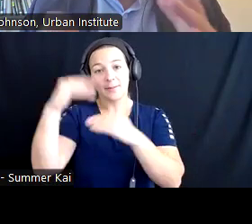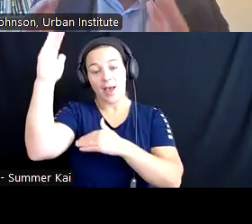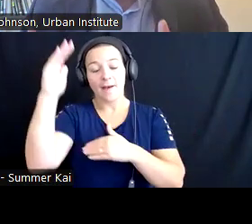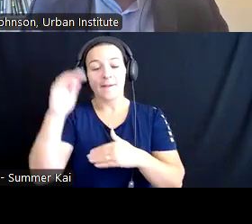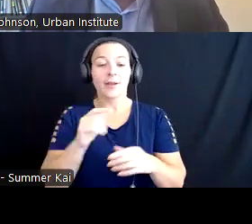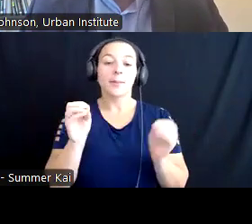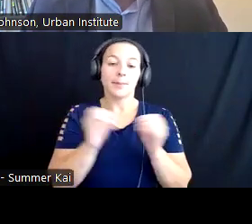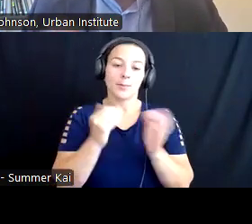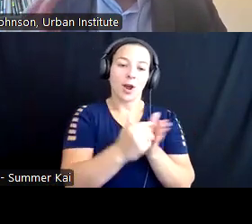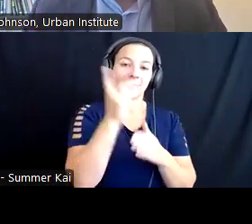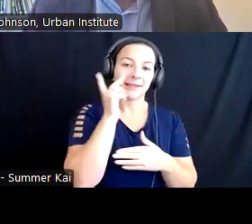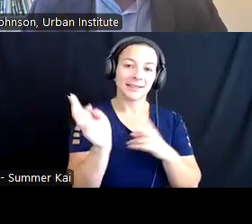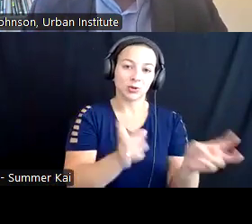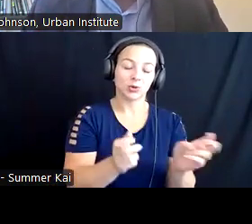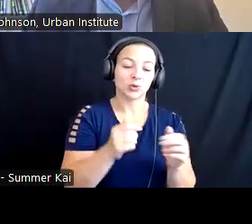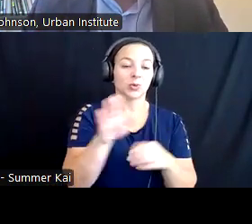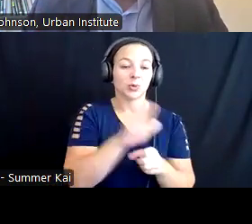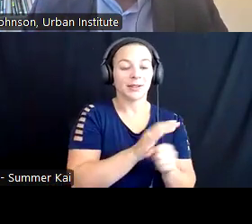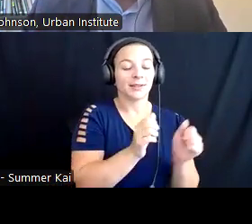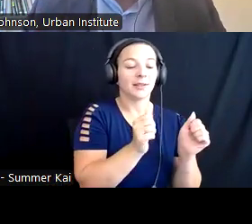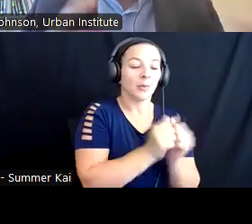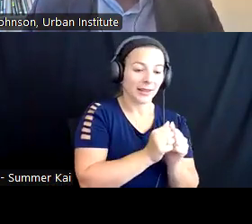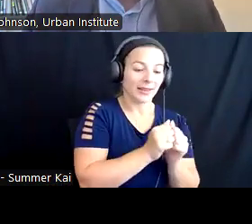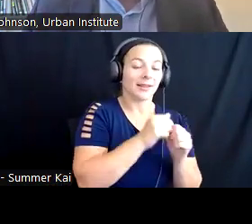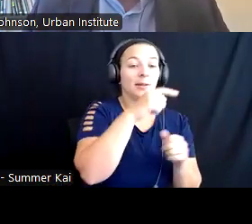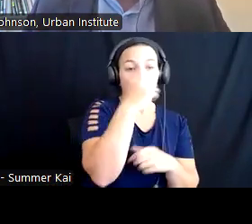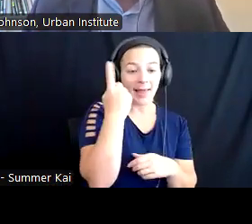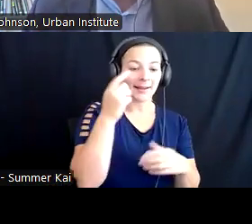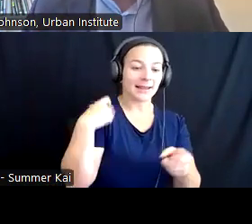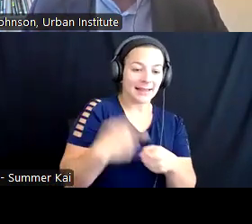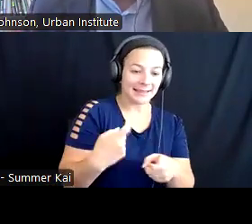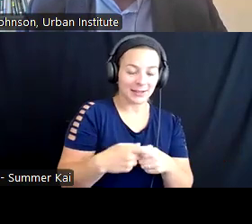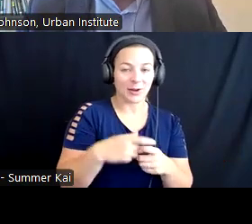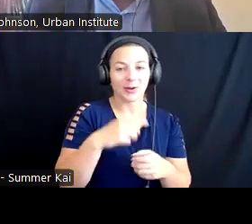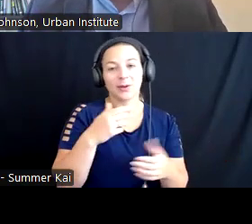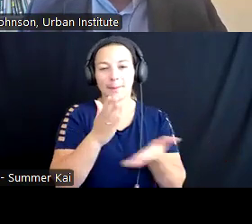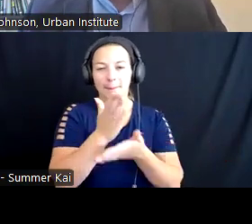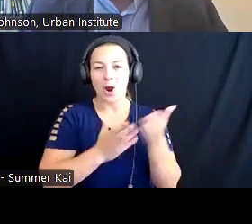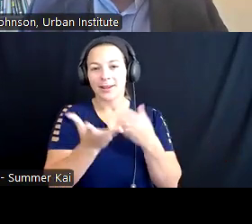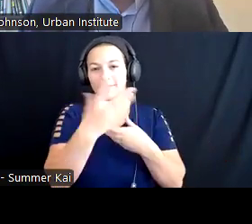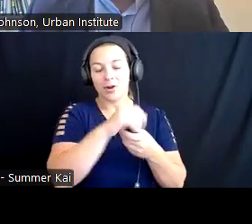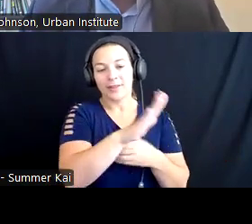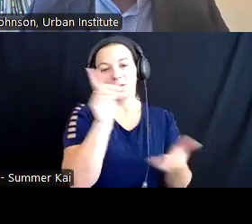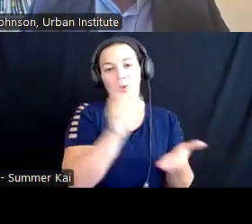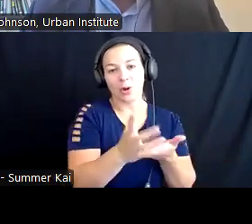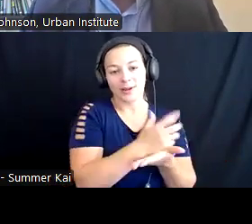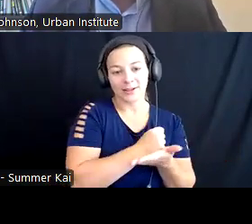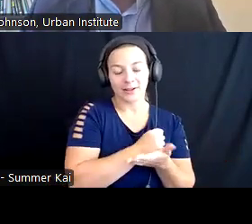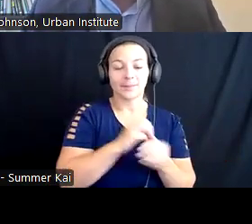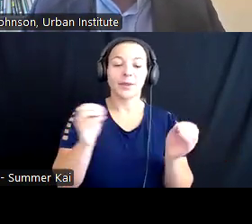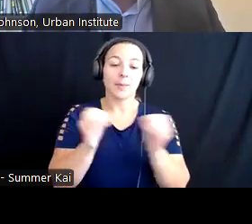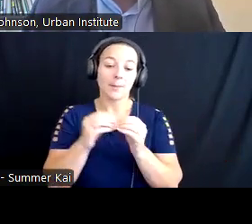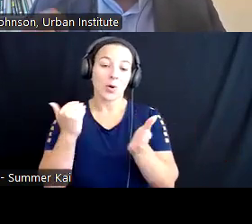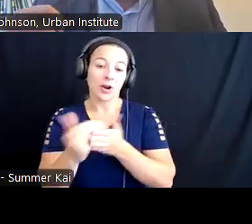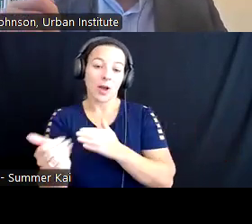Black and Latino adults than among white adults, partly reflecting their lower incomes. Also much more common among people who are not married than people